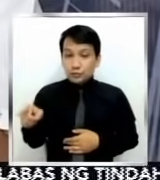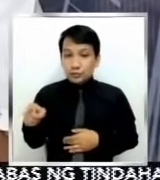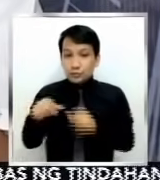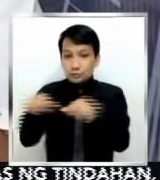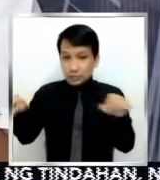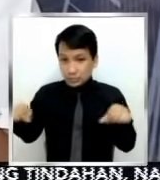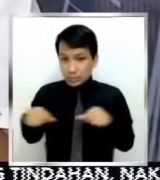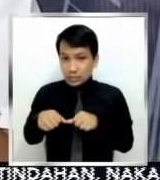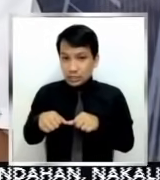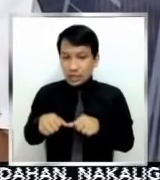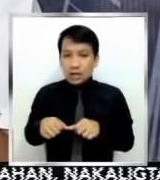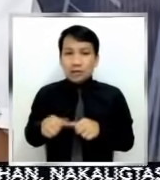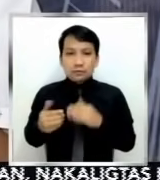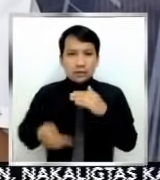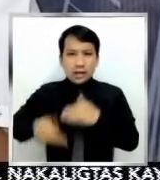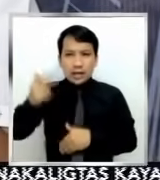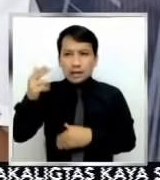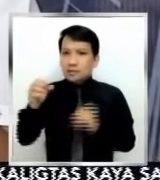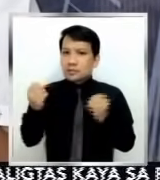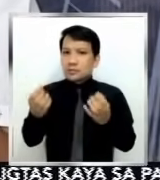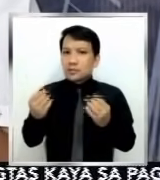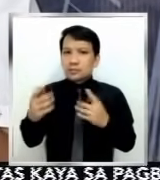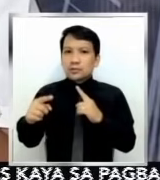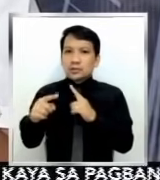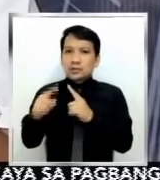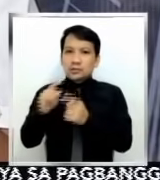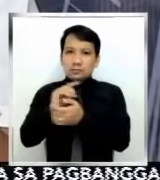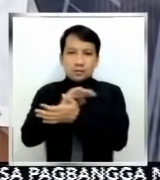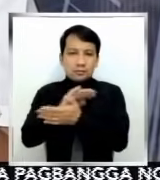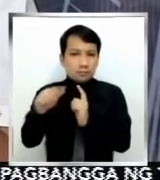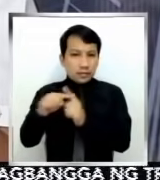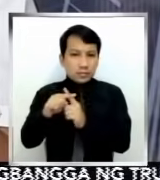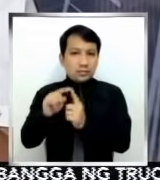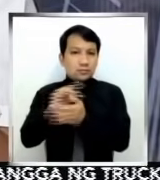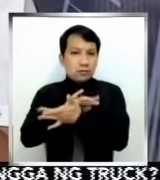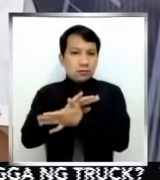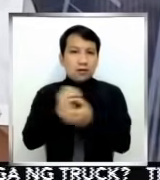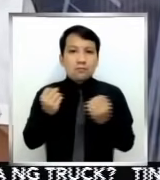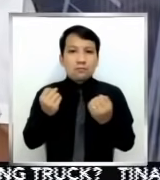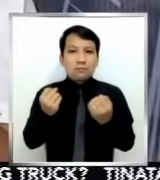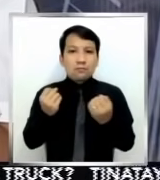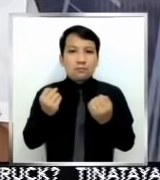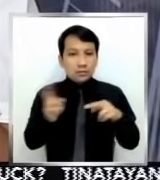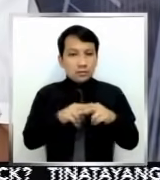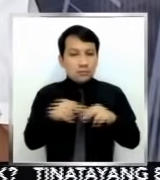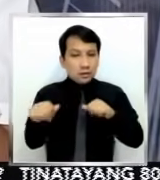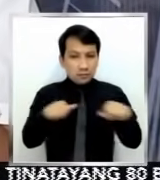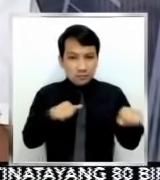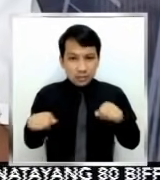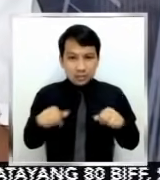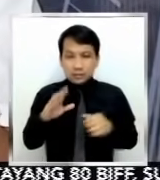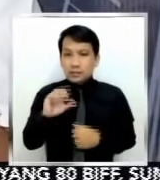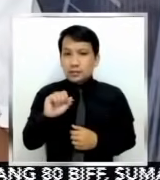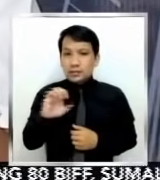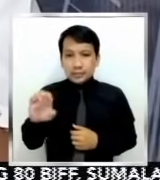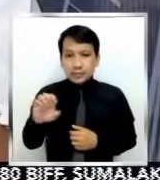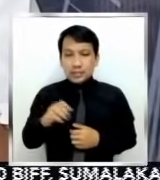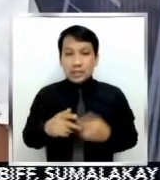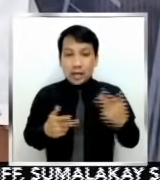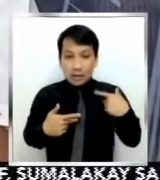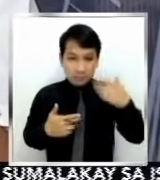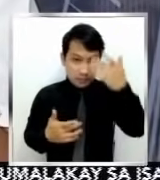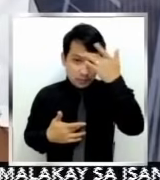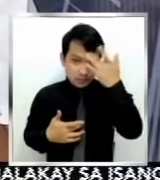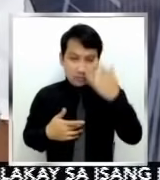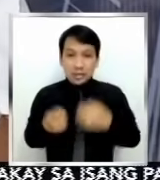with higher attack rate and also with higher active cases. And also, we are very happy